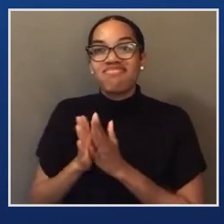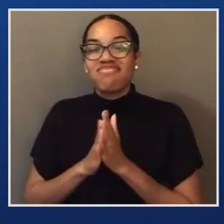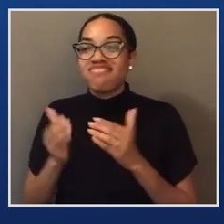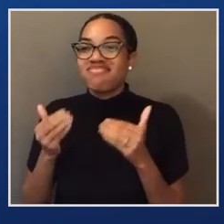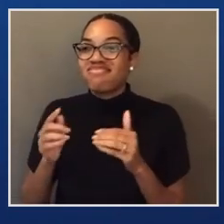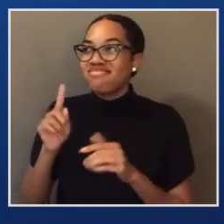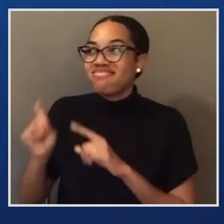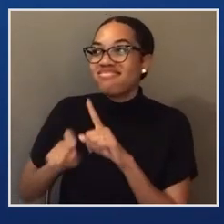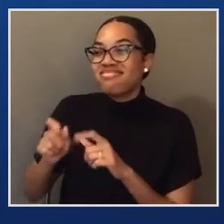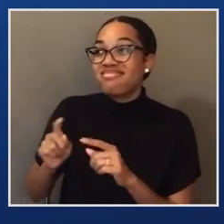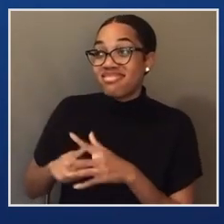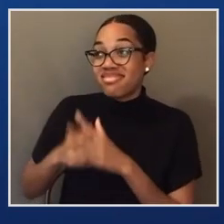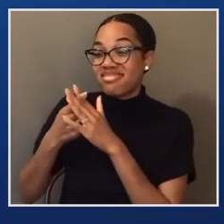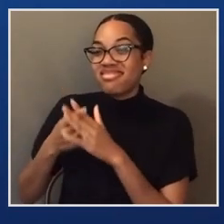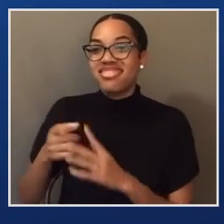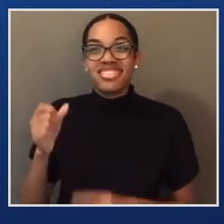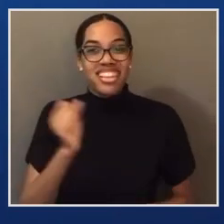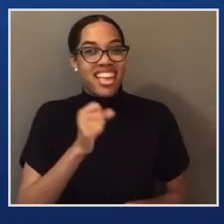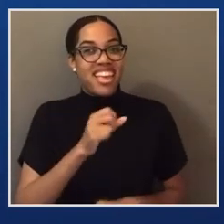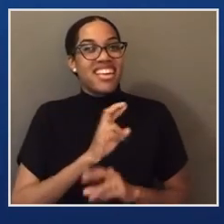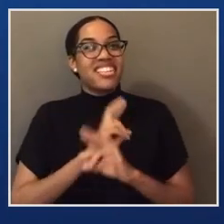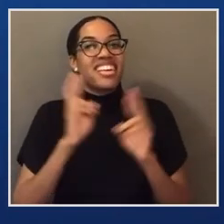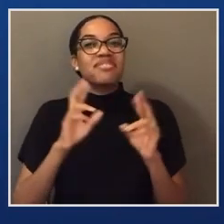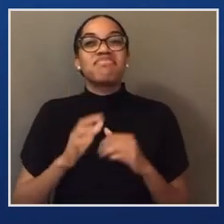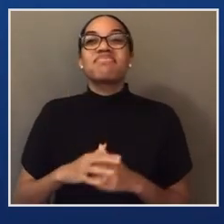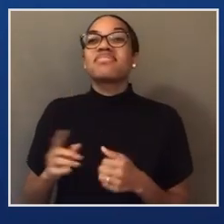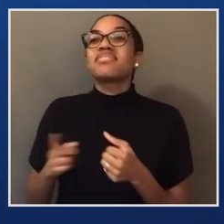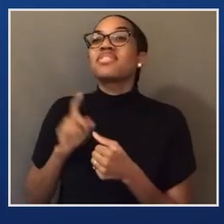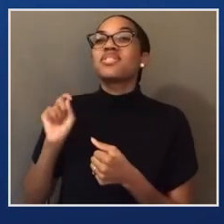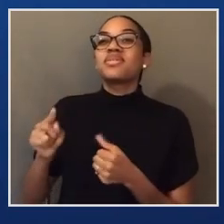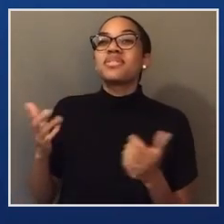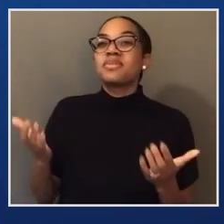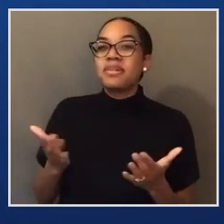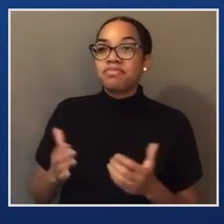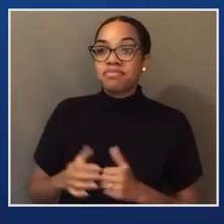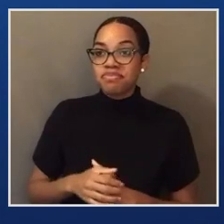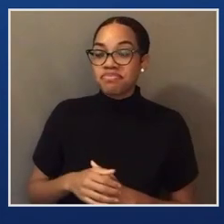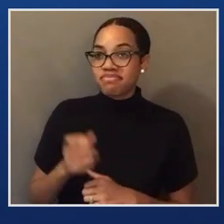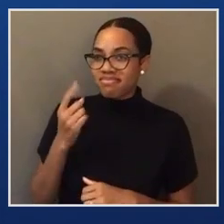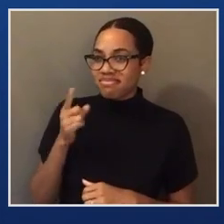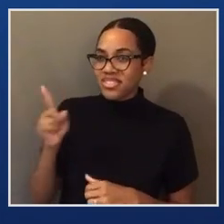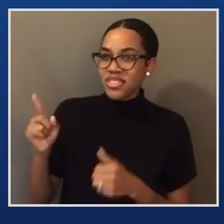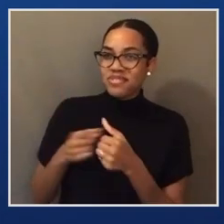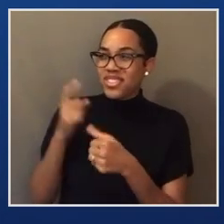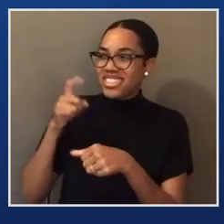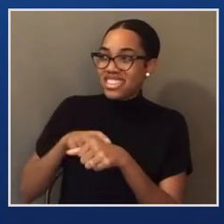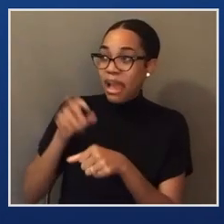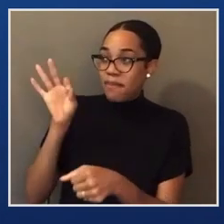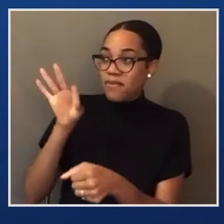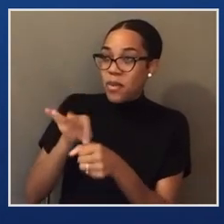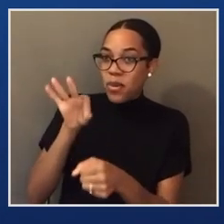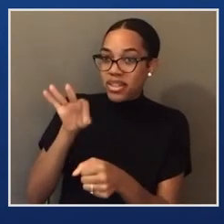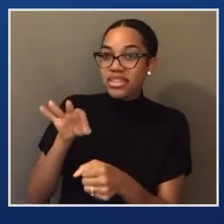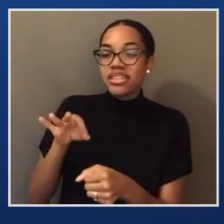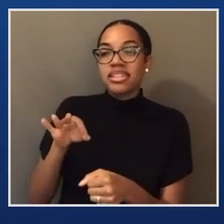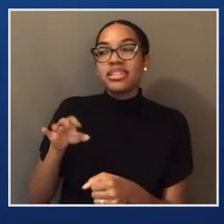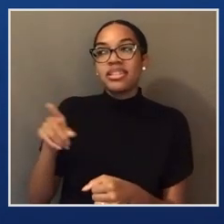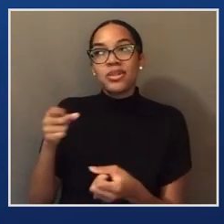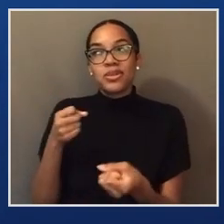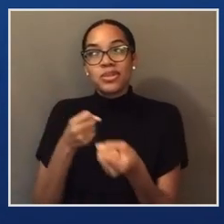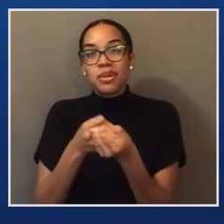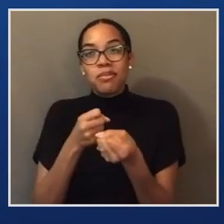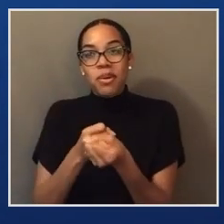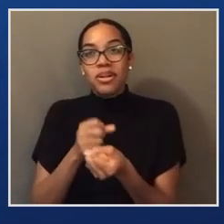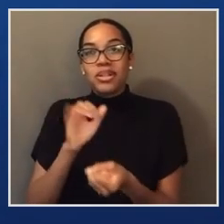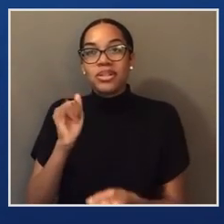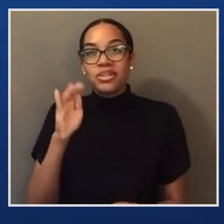sir. First question I have for you is, as this is your first time voting, and we obviously know who you supported, thank you for voting for